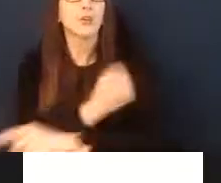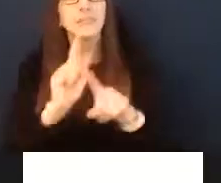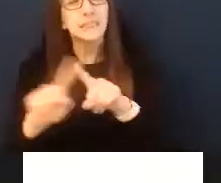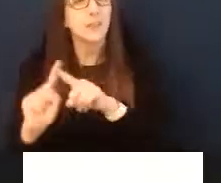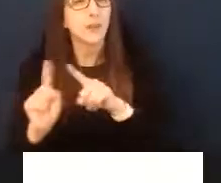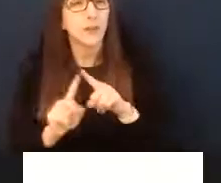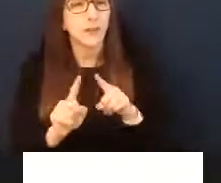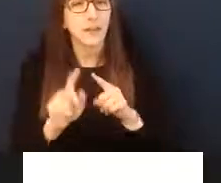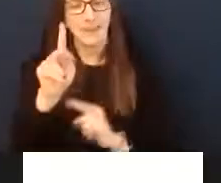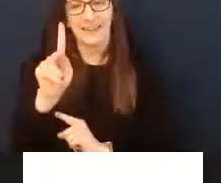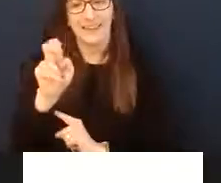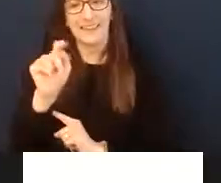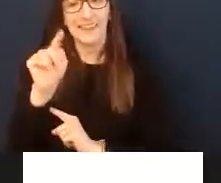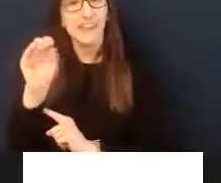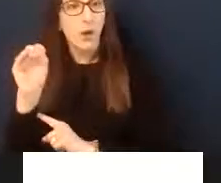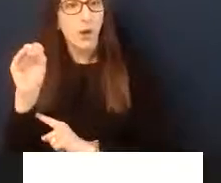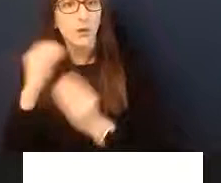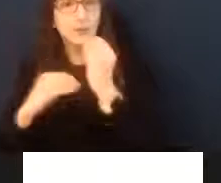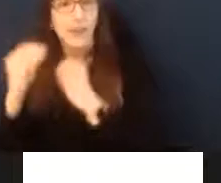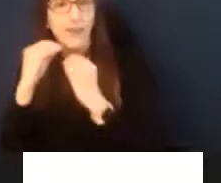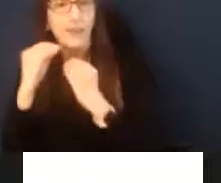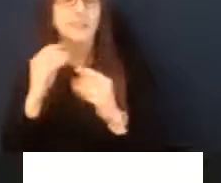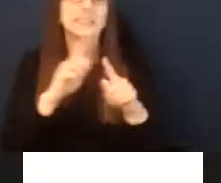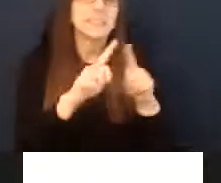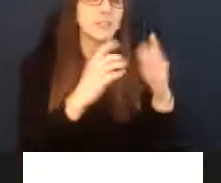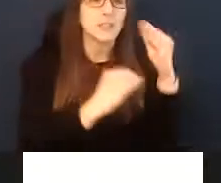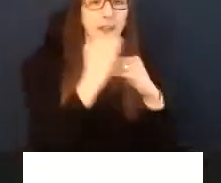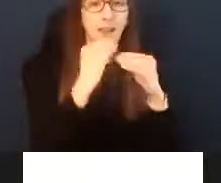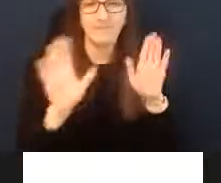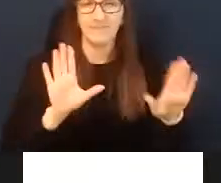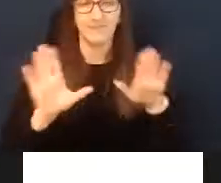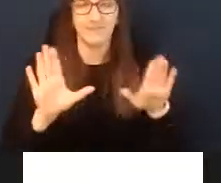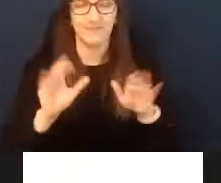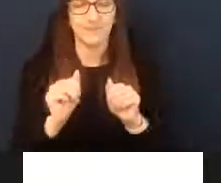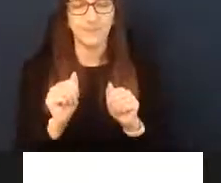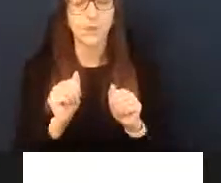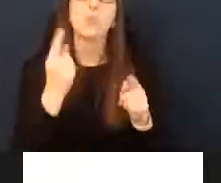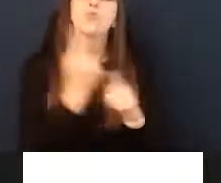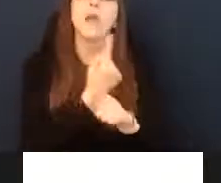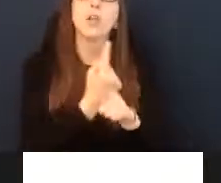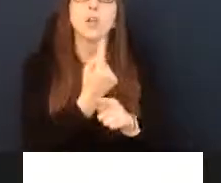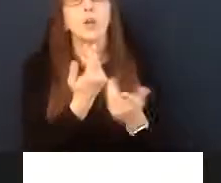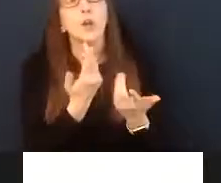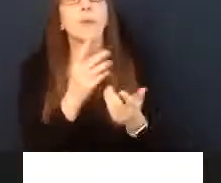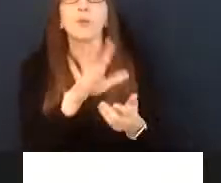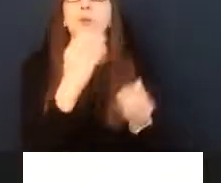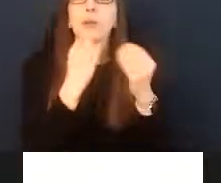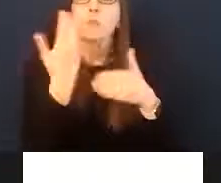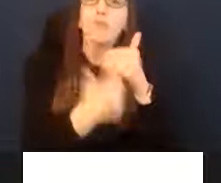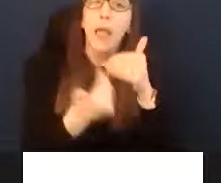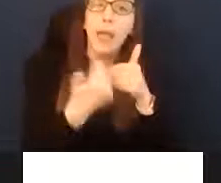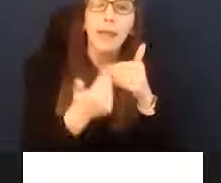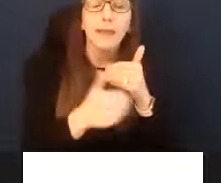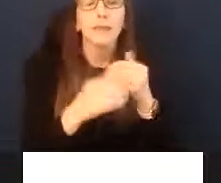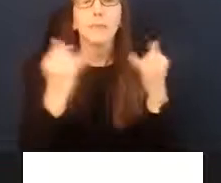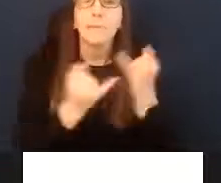diet versus a typical diet. So on a typical diet, your body uses energy from something like bread, pasta, so